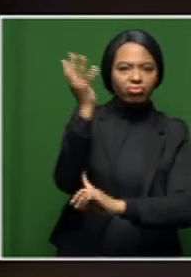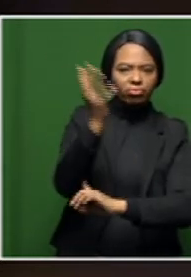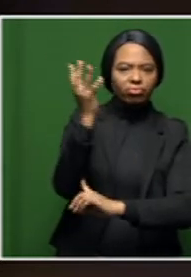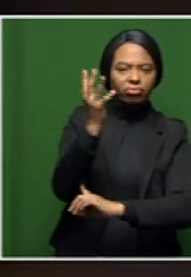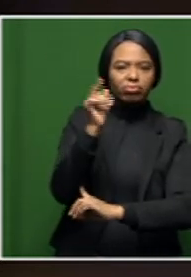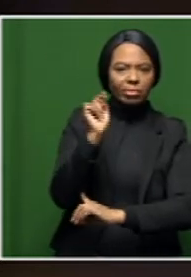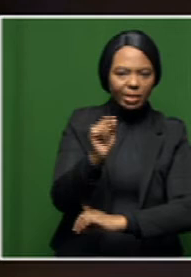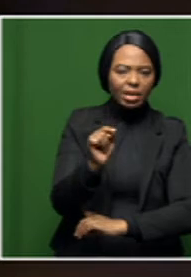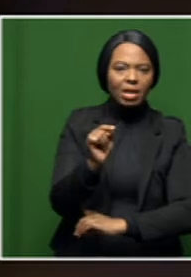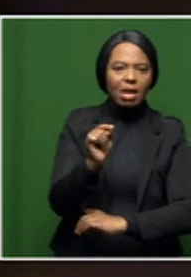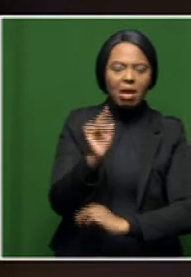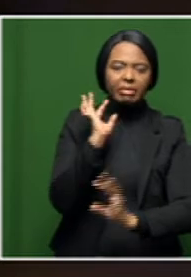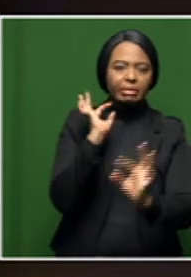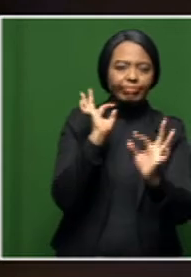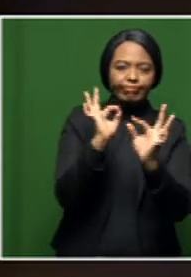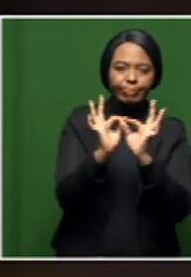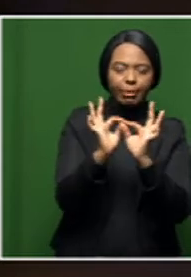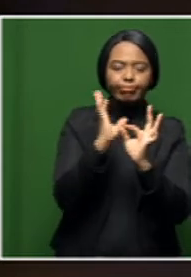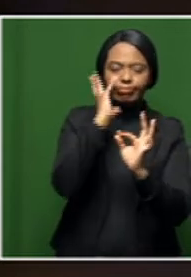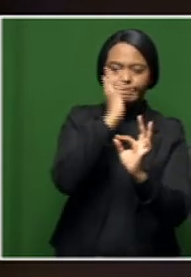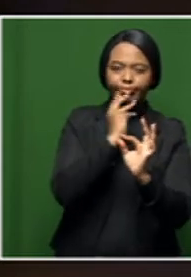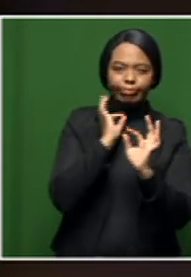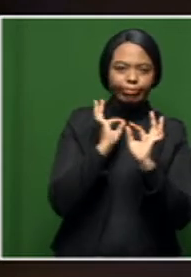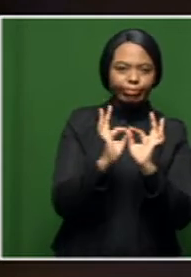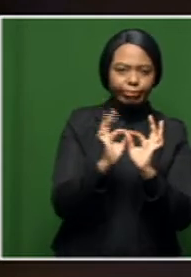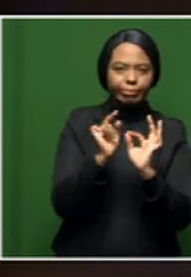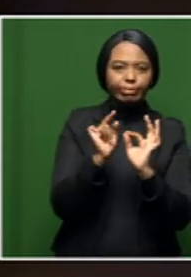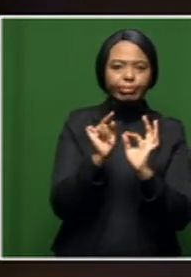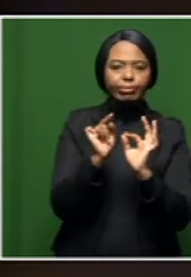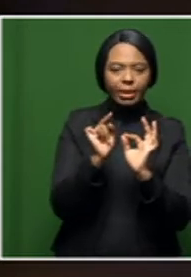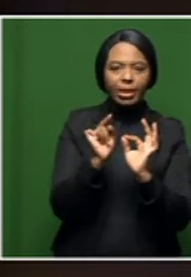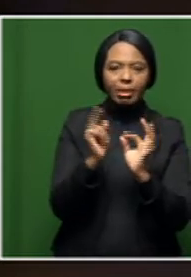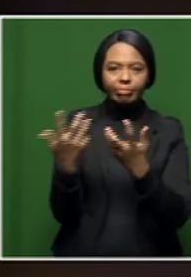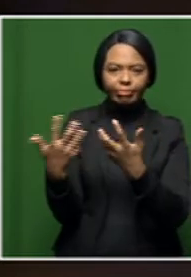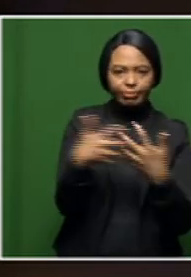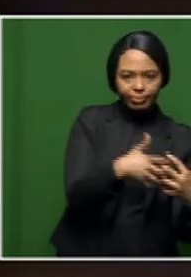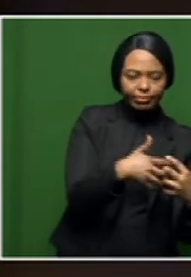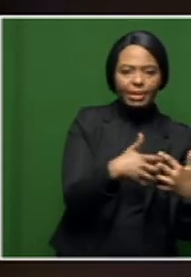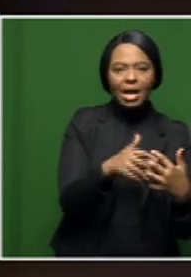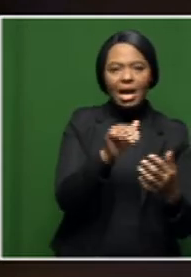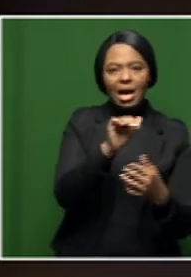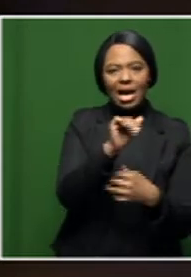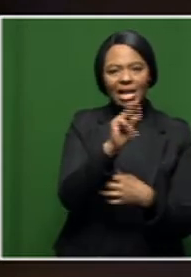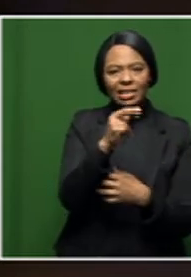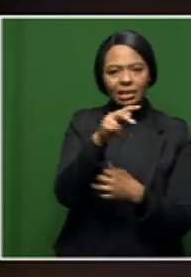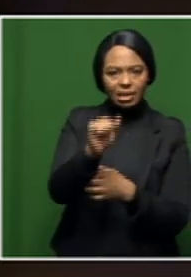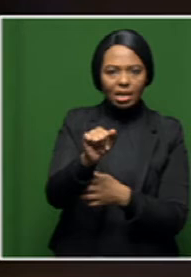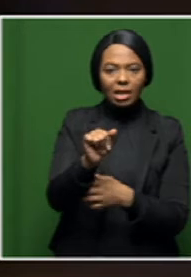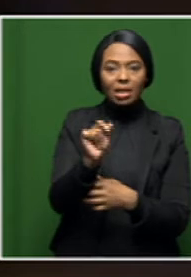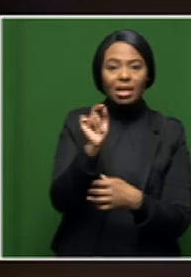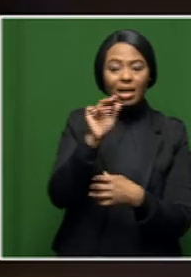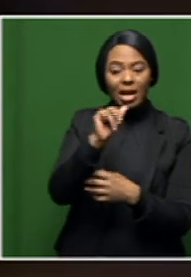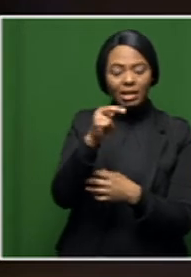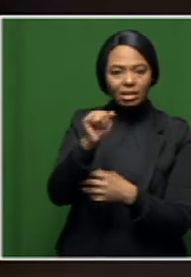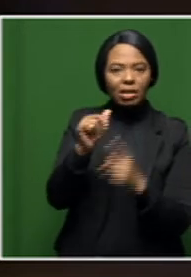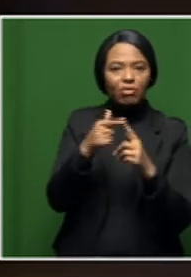an absolutely dynamic, extremely stimulating lecture on Amrita Sher-Gil. So Amrita is a very interesting artist